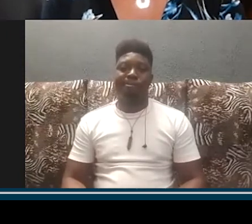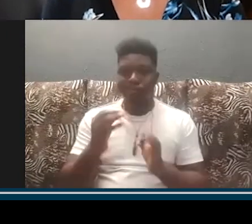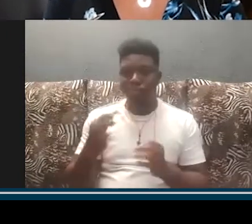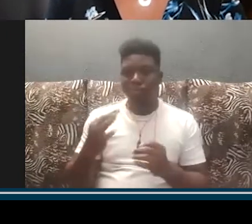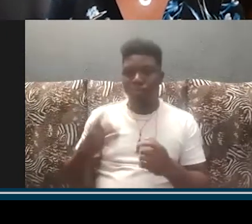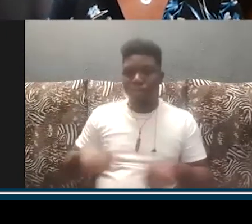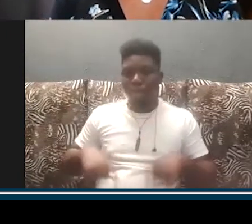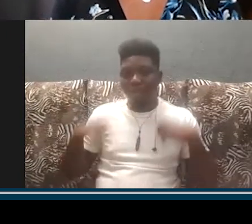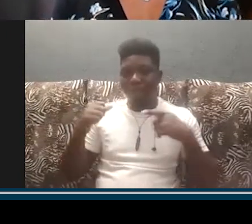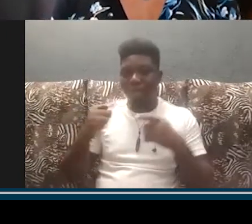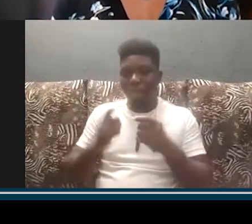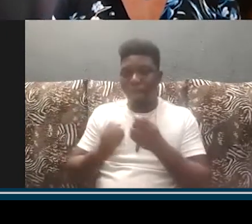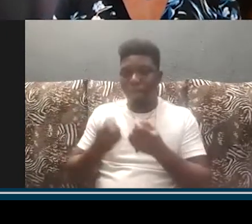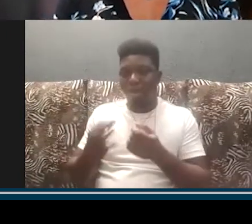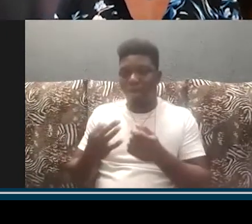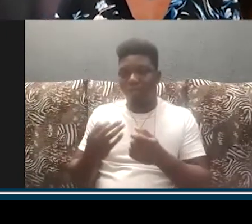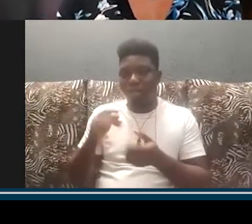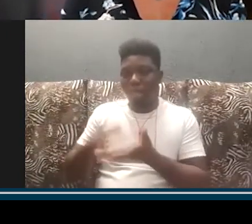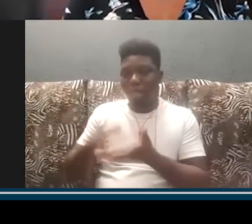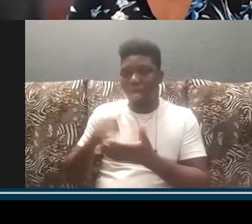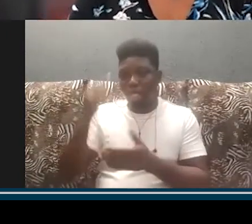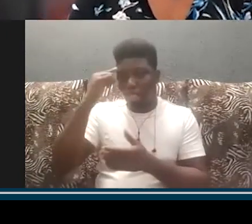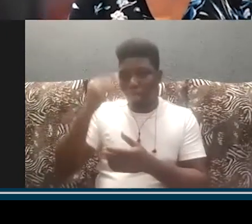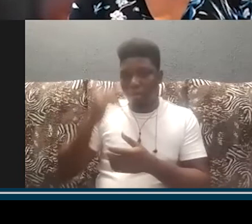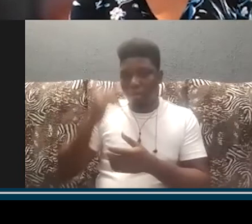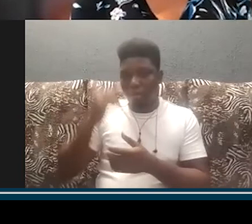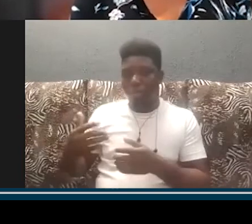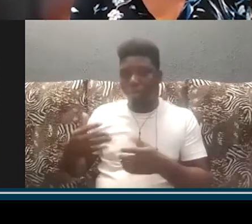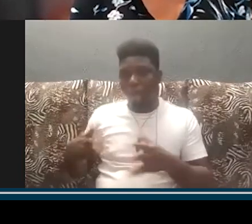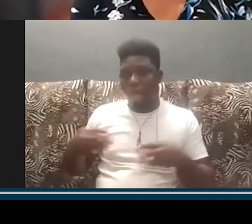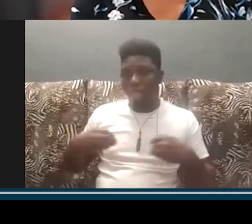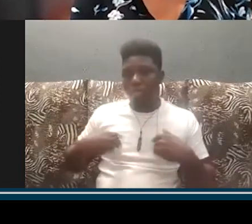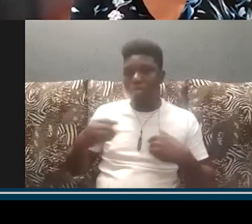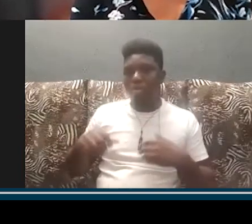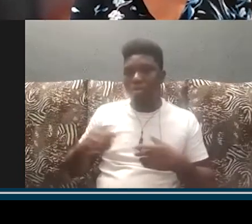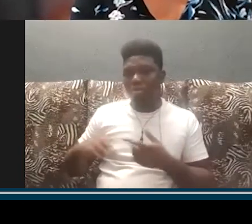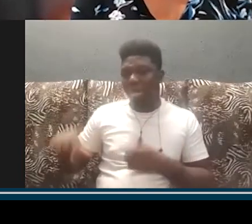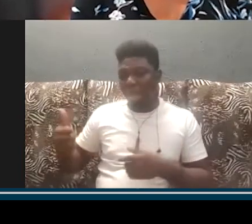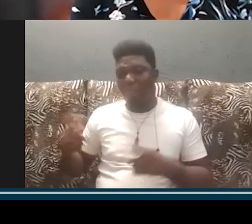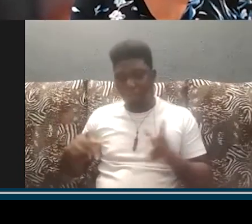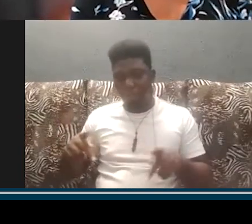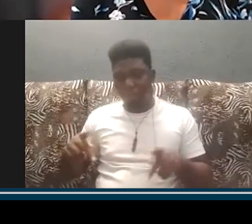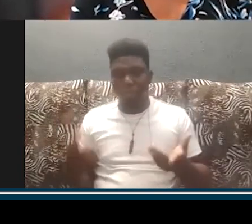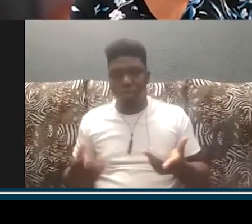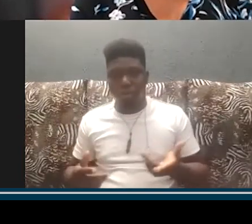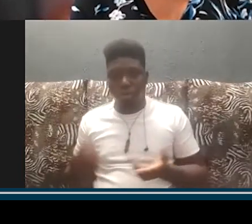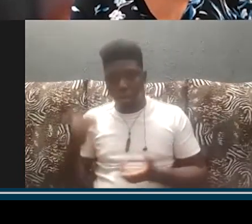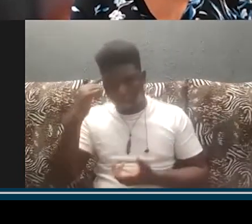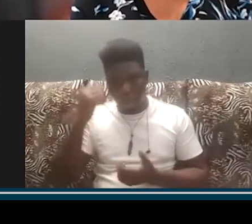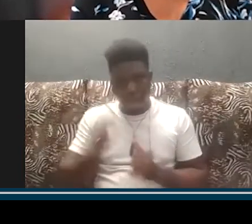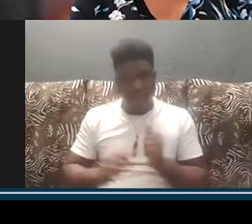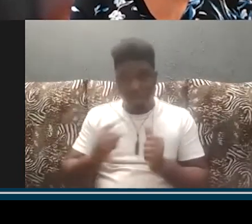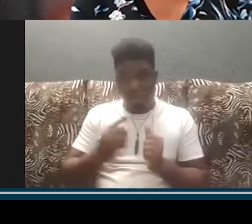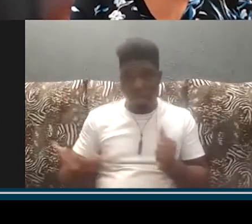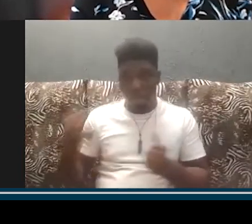are acceptable to other people. So yeah, it might not be everything that you are, but it's a part of you that